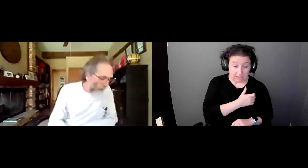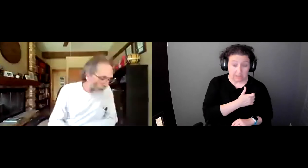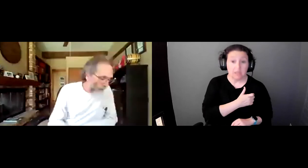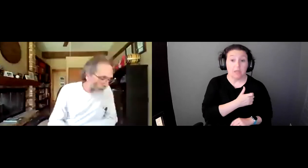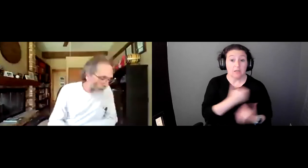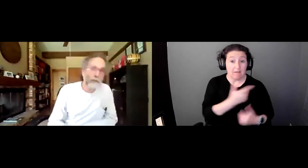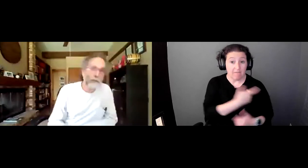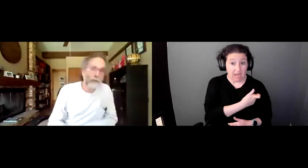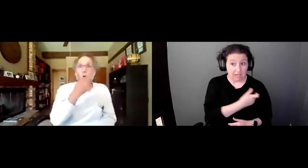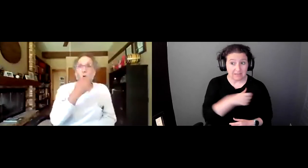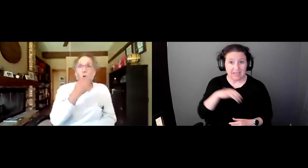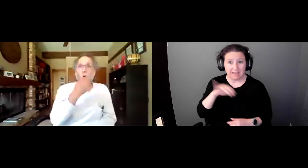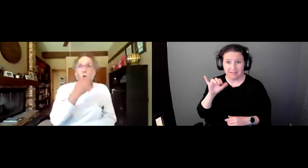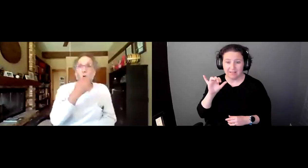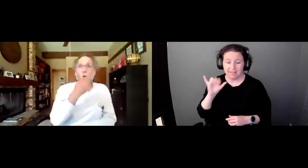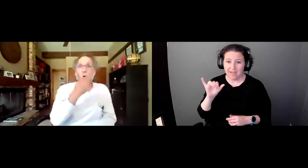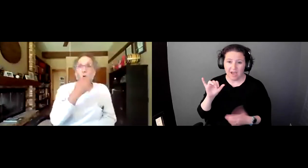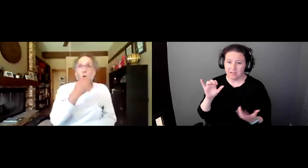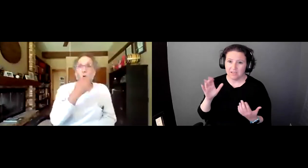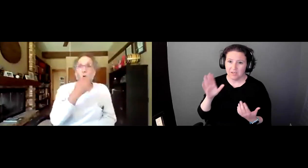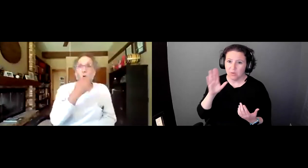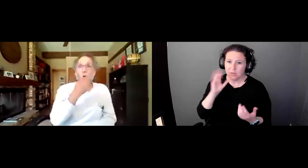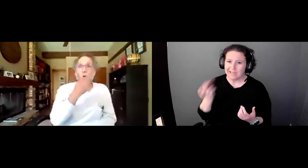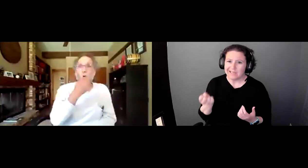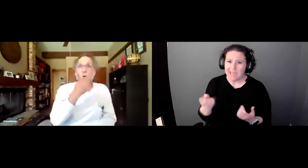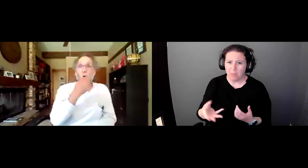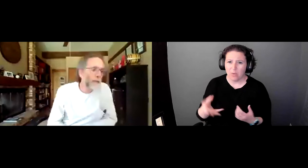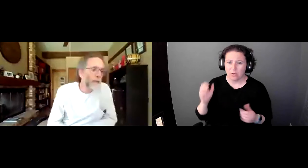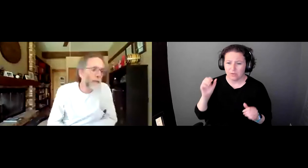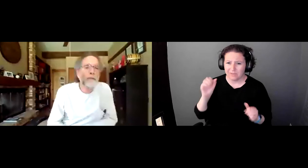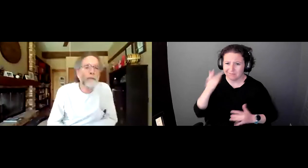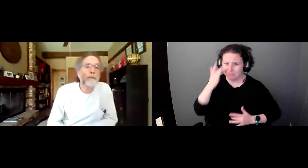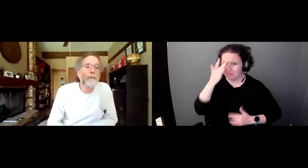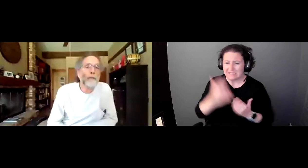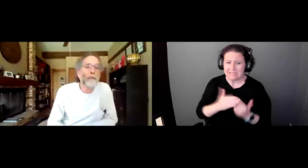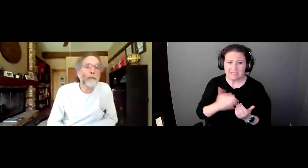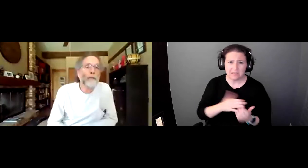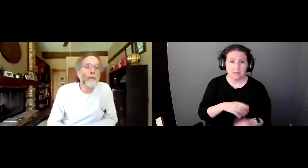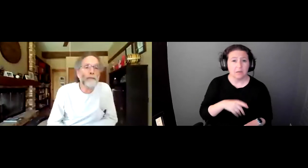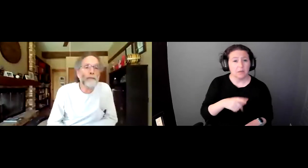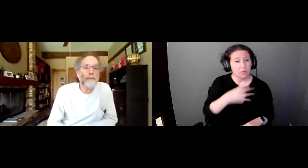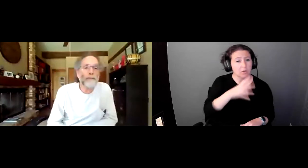There have been other variants we've been warned of. Are they still a concern, as you mentioned, with Alpha and some others?